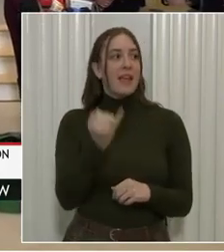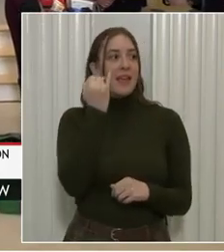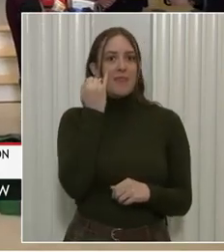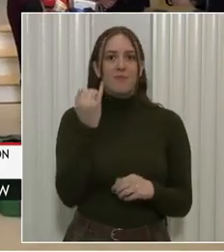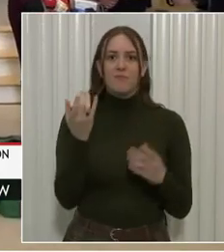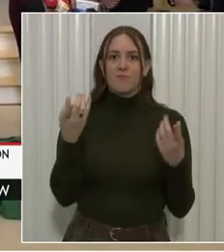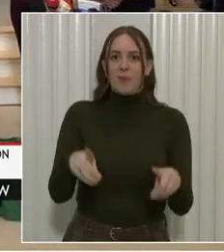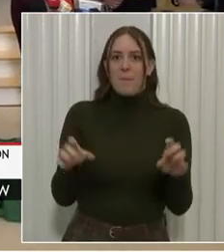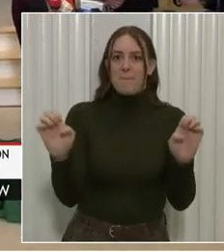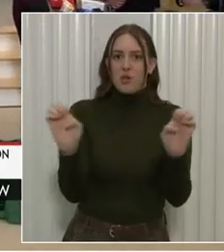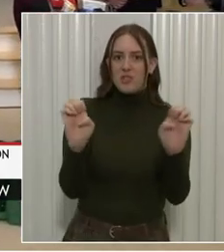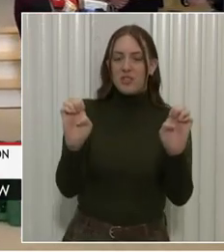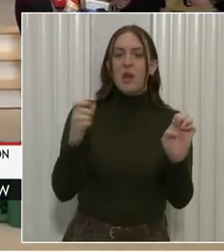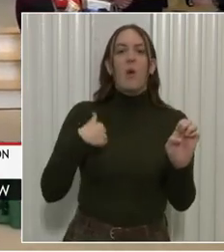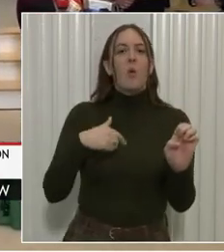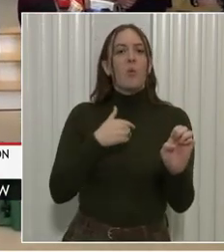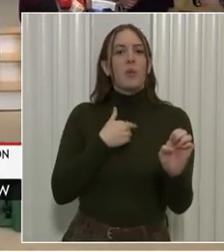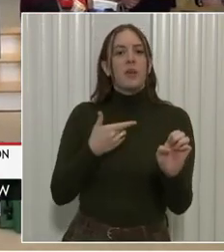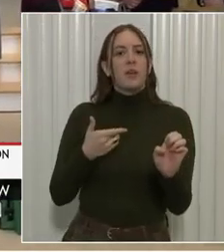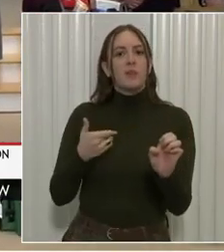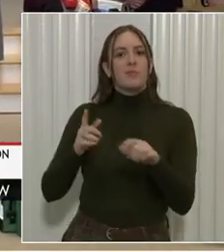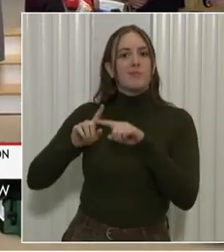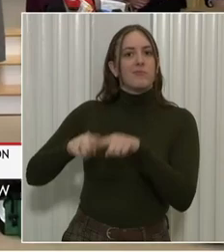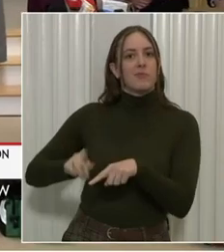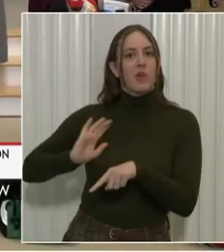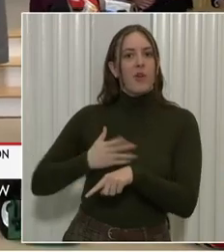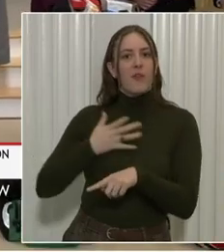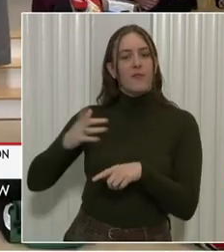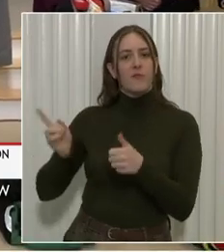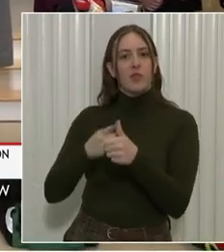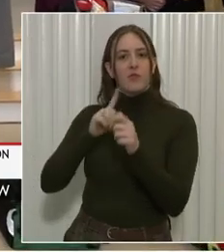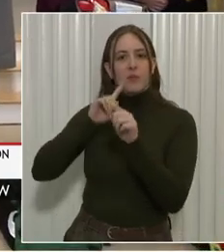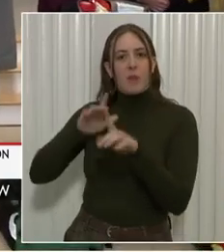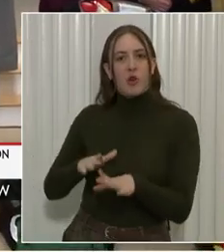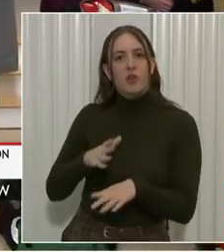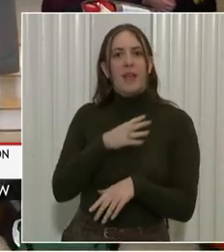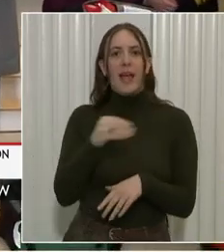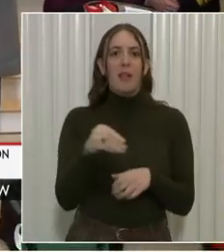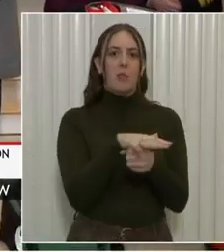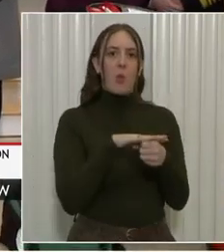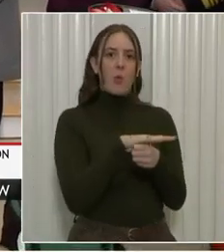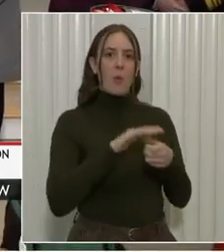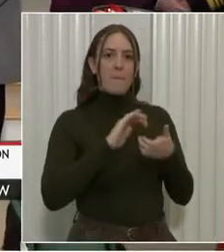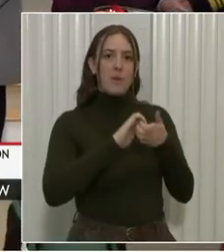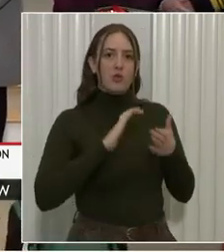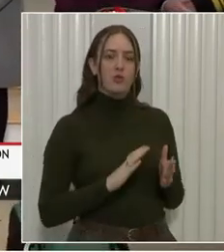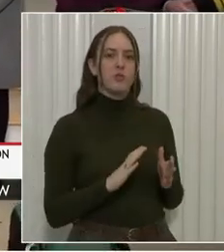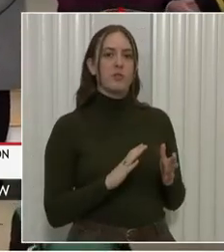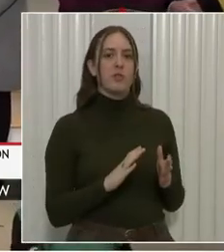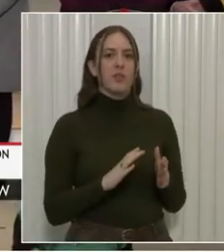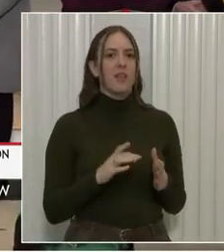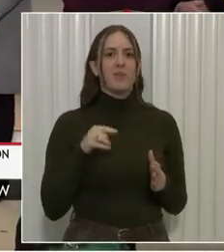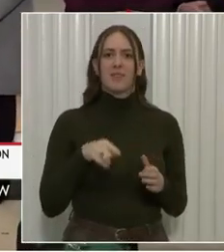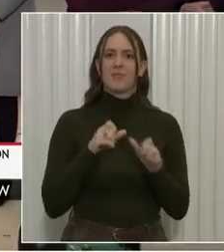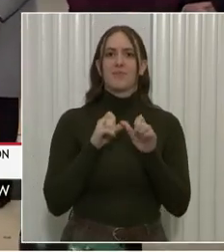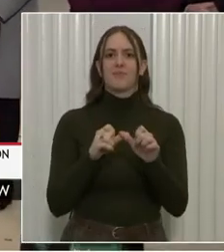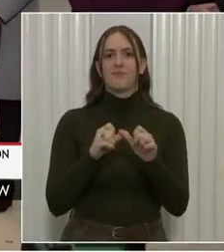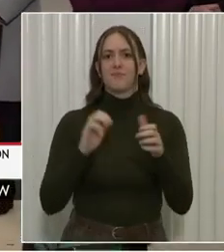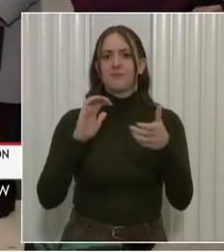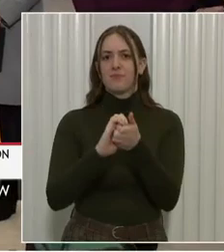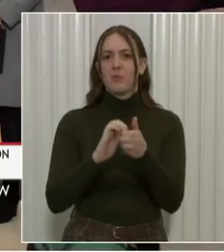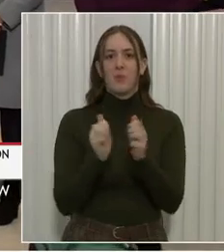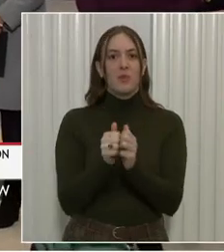first responders and municipal partners to help us help those in need. This ongoing trusting partnership with DC